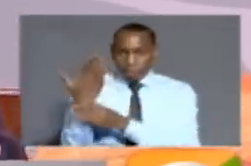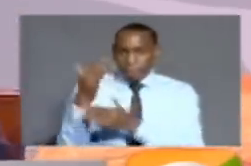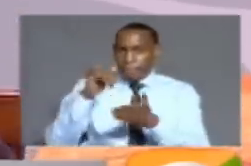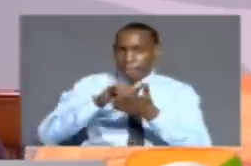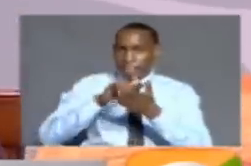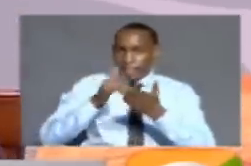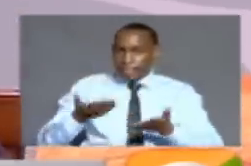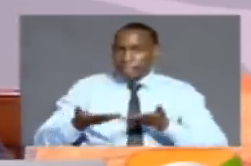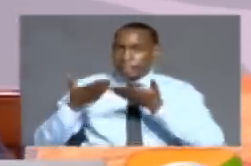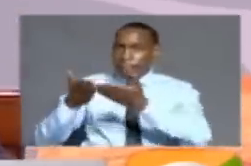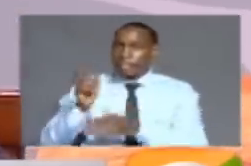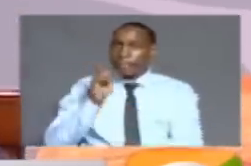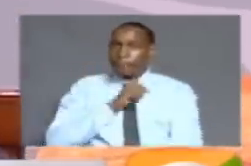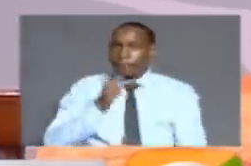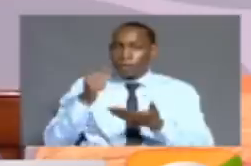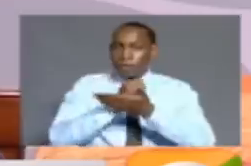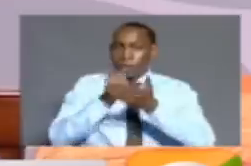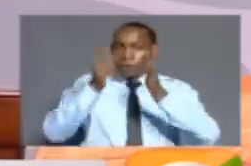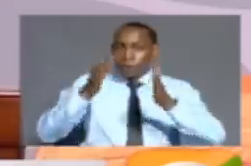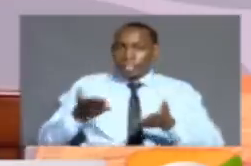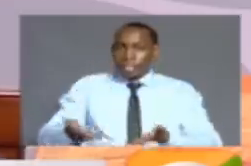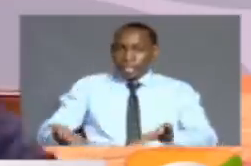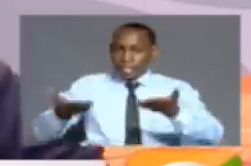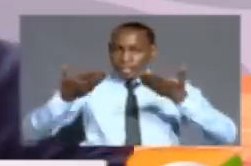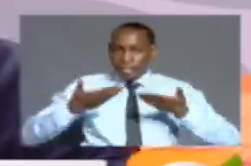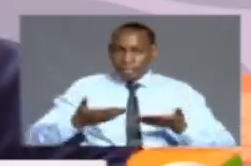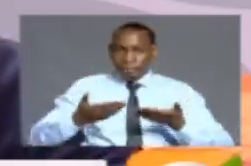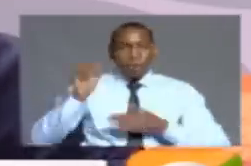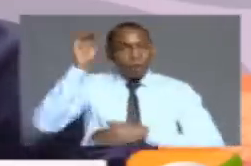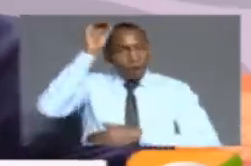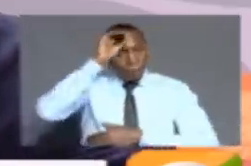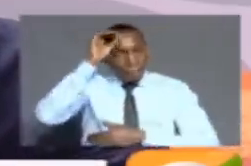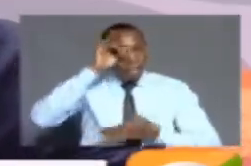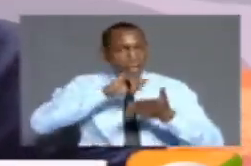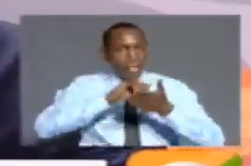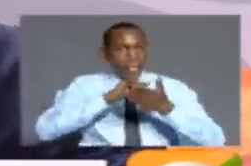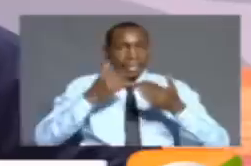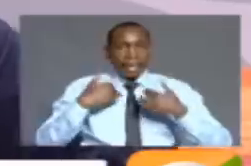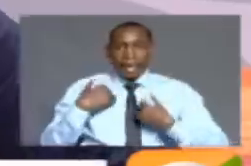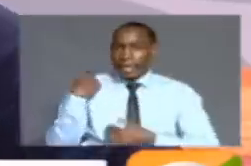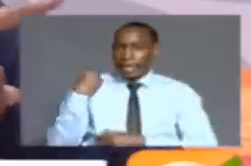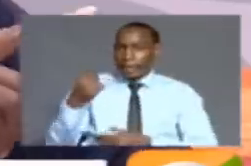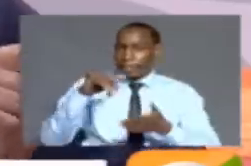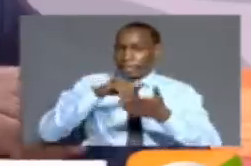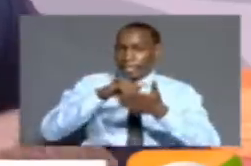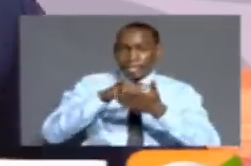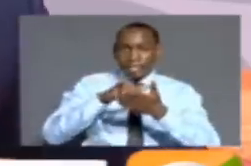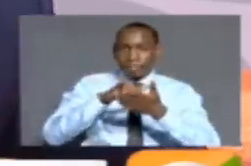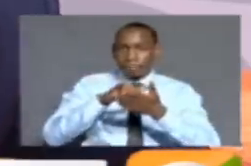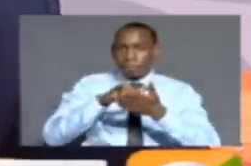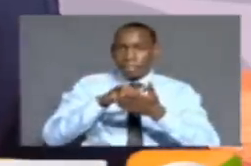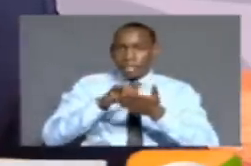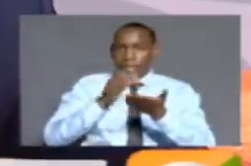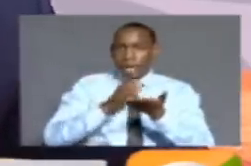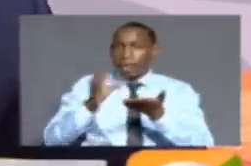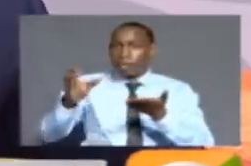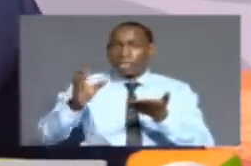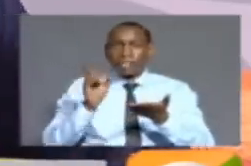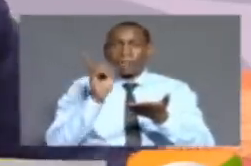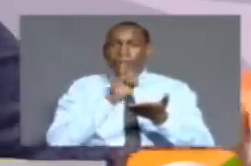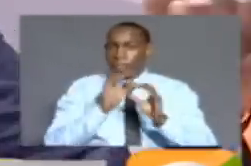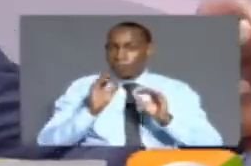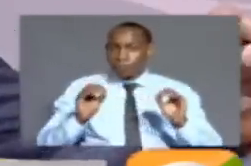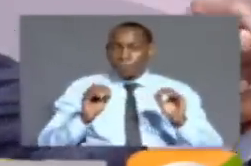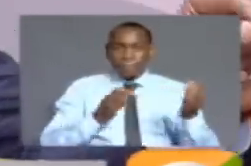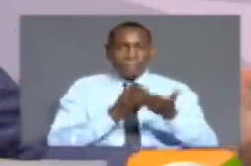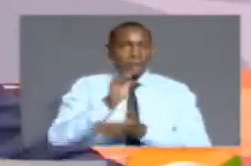they have submitted to the auditor to provide an opinion that had figures which they were not appropriated in the first place